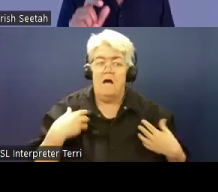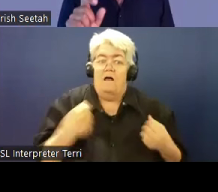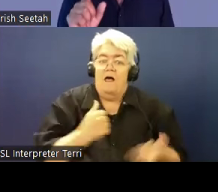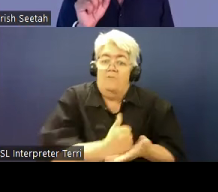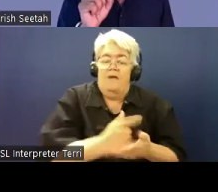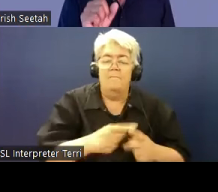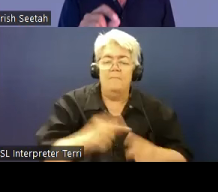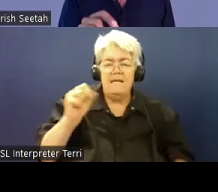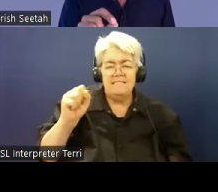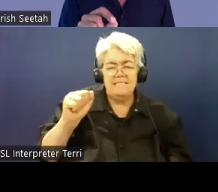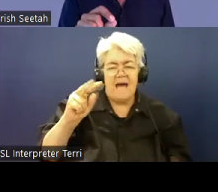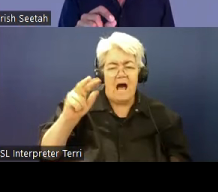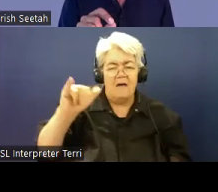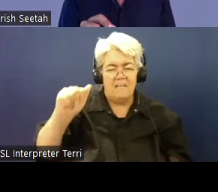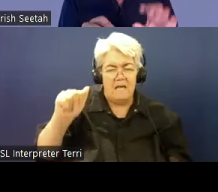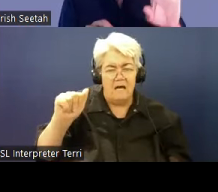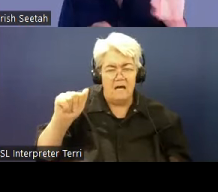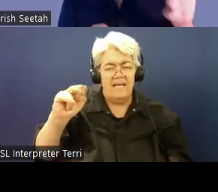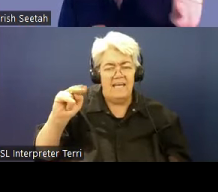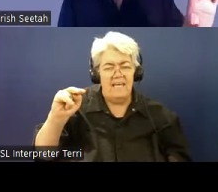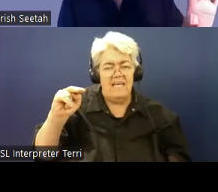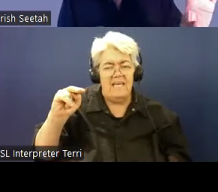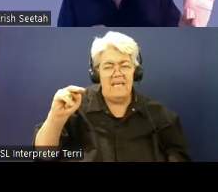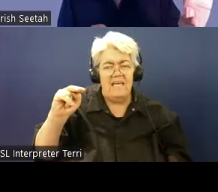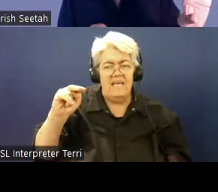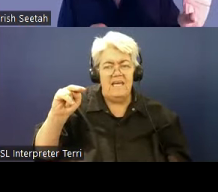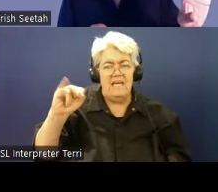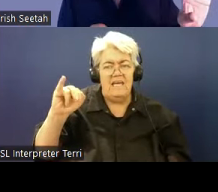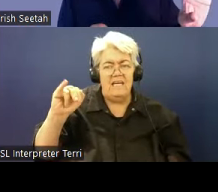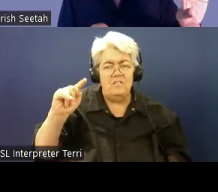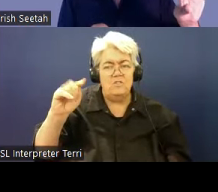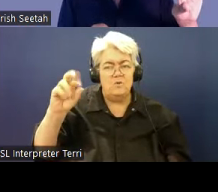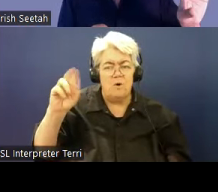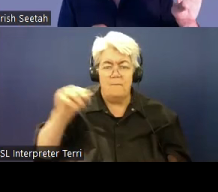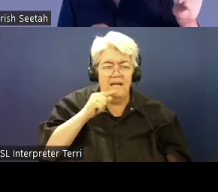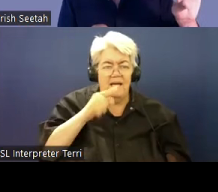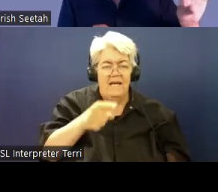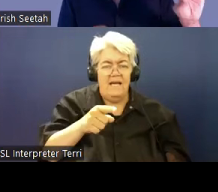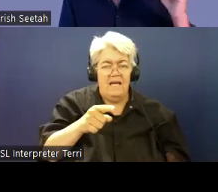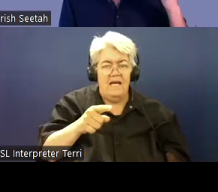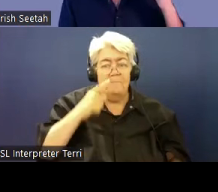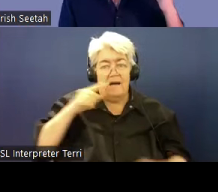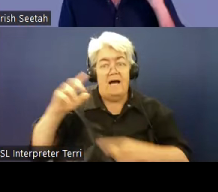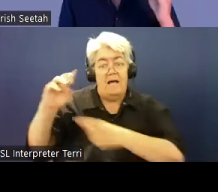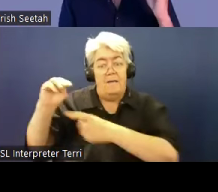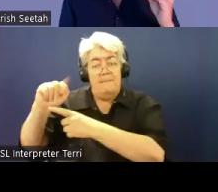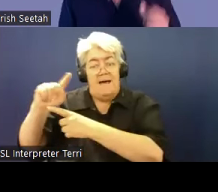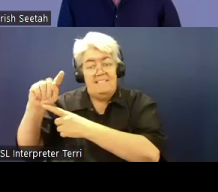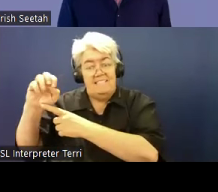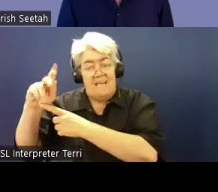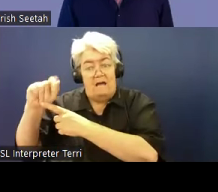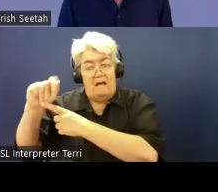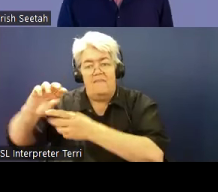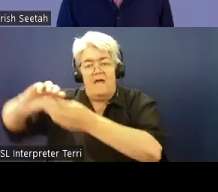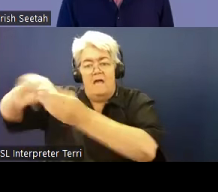divinorum as a smoked product in Oaxaca, by the Mastega people tend to chew